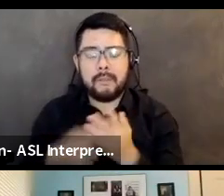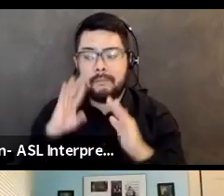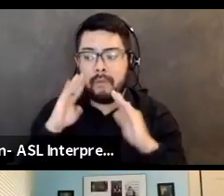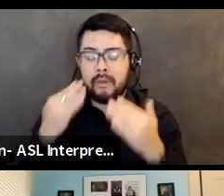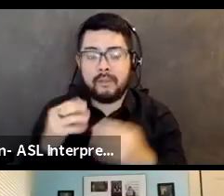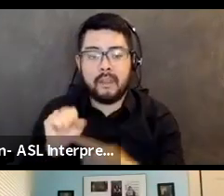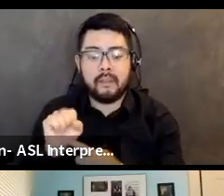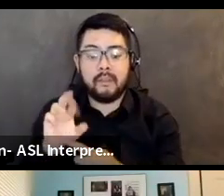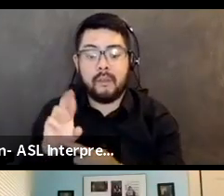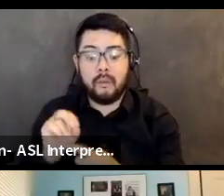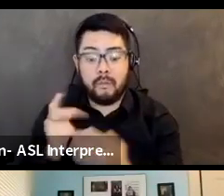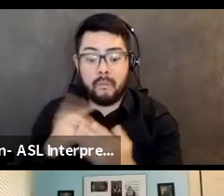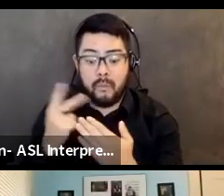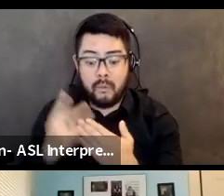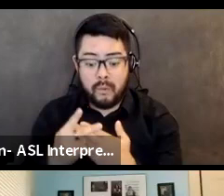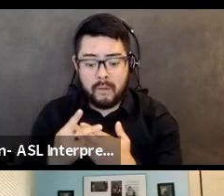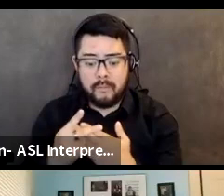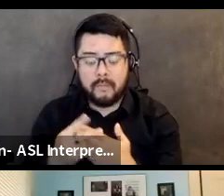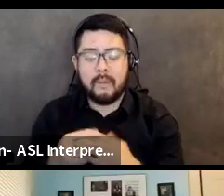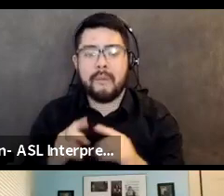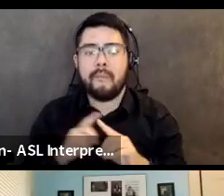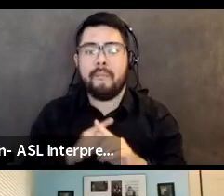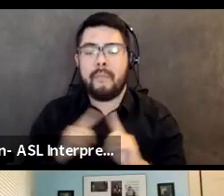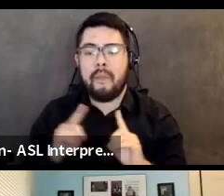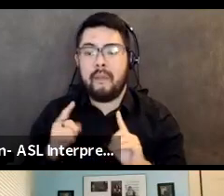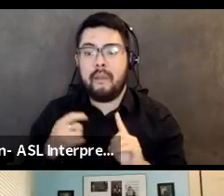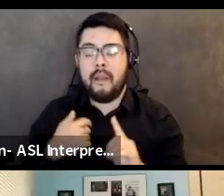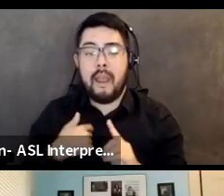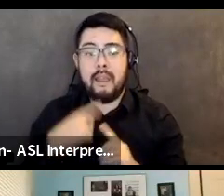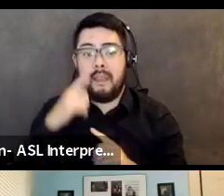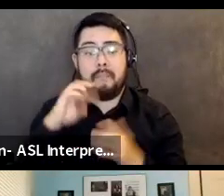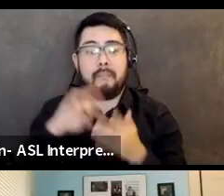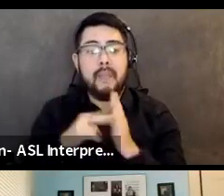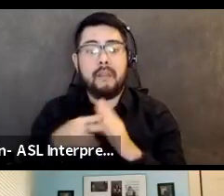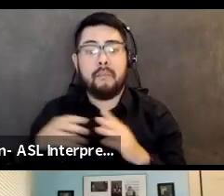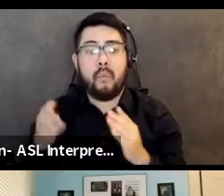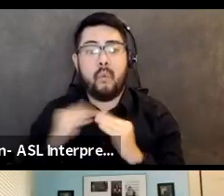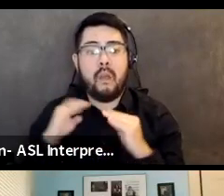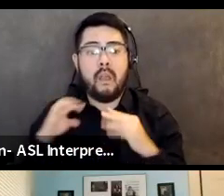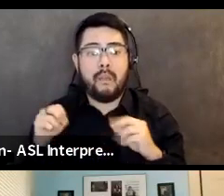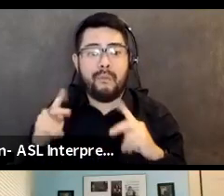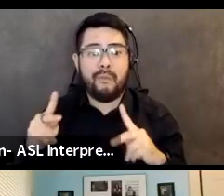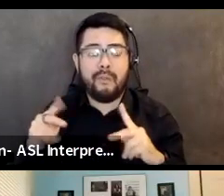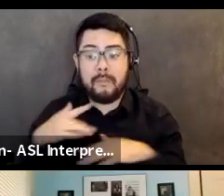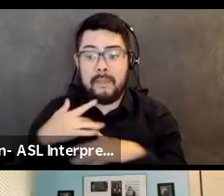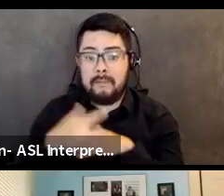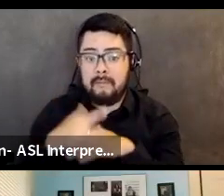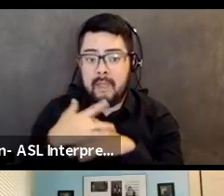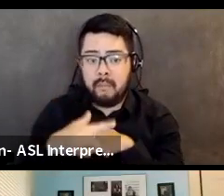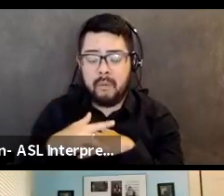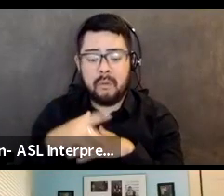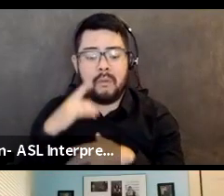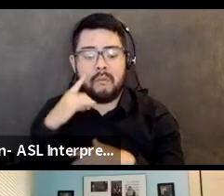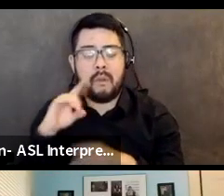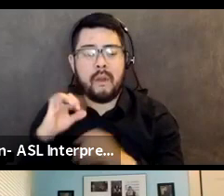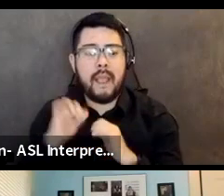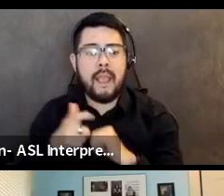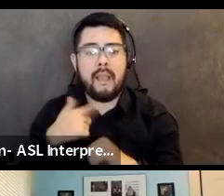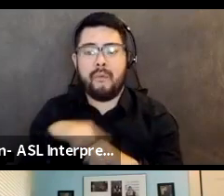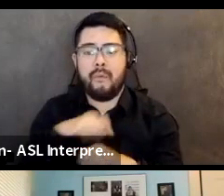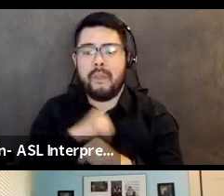program but i think that's opened the door to a really important conversation about how to more broadly